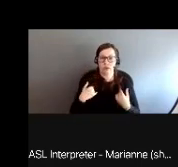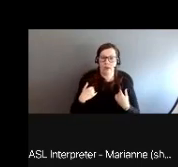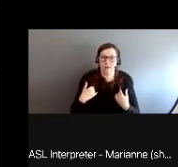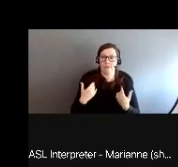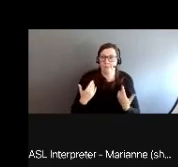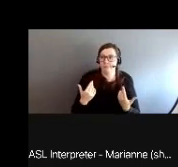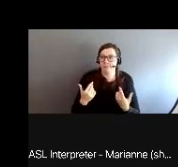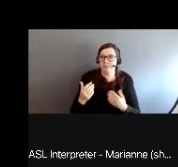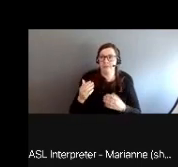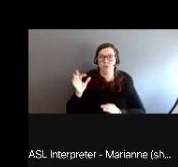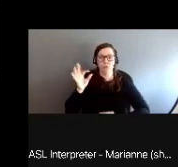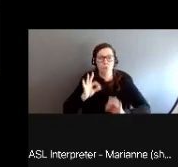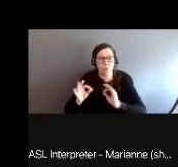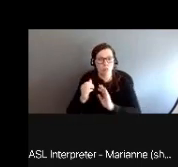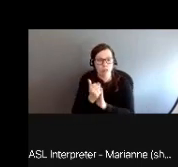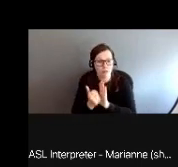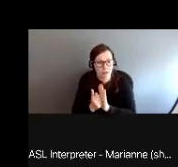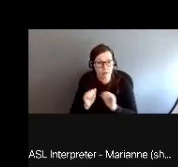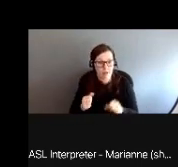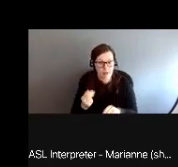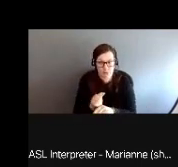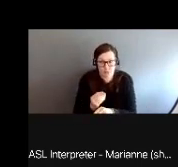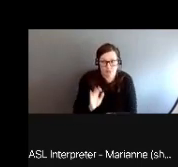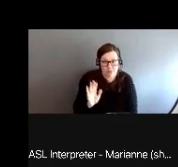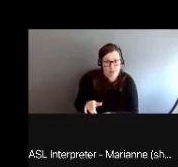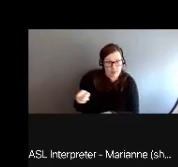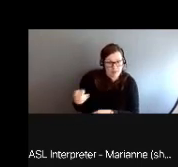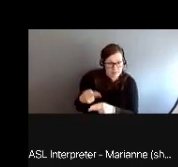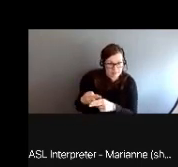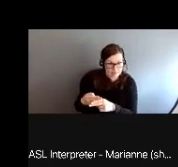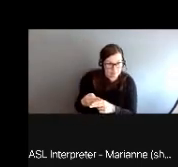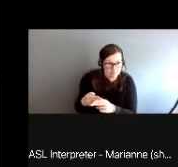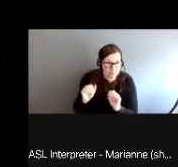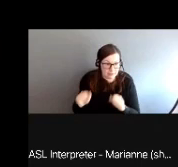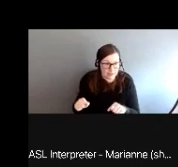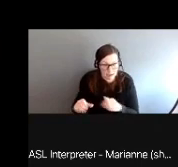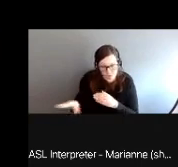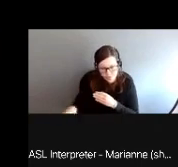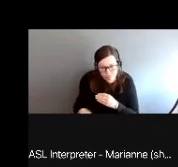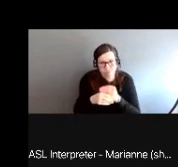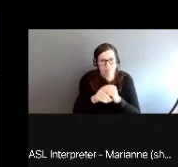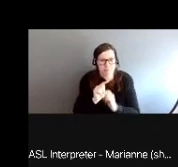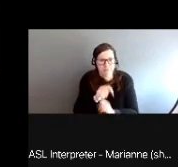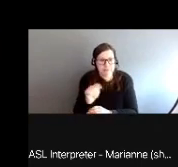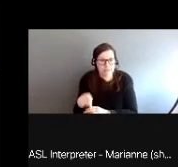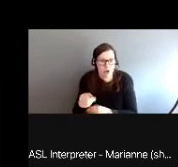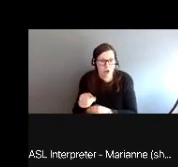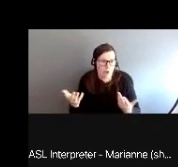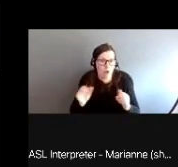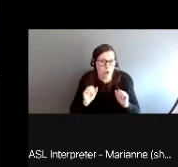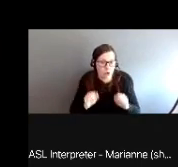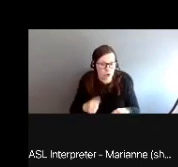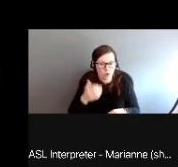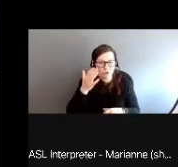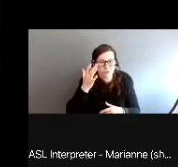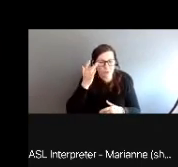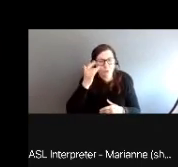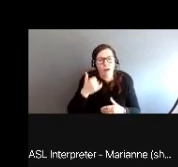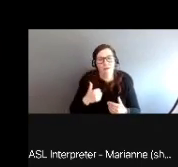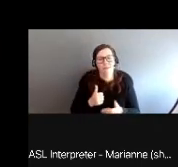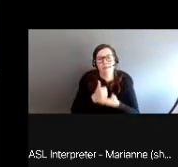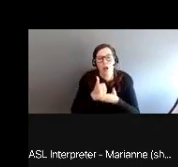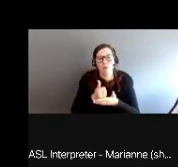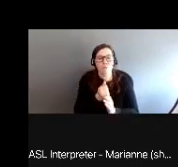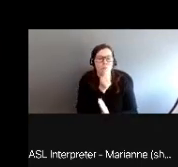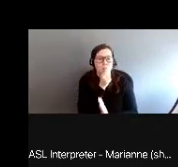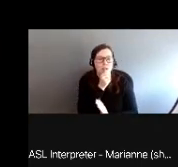a bit yourself from what TikTok is using about you and information you're sharing. and then what it's collecting as well. But just be